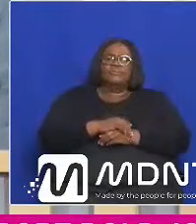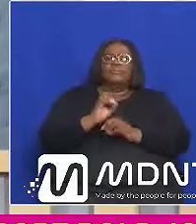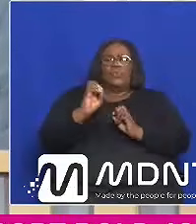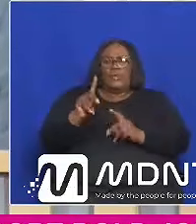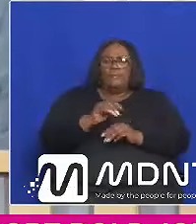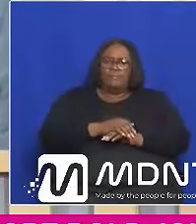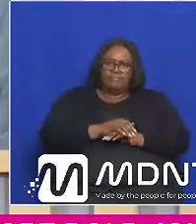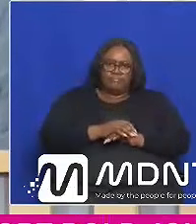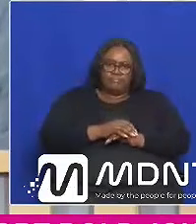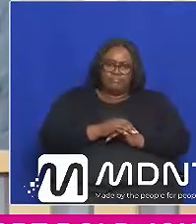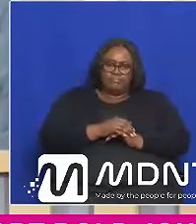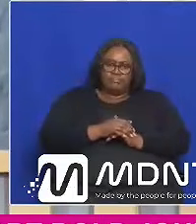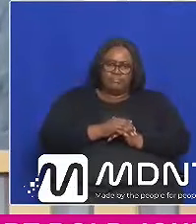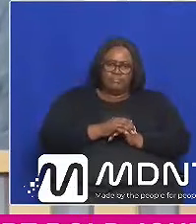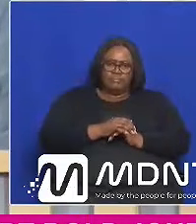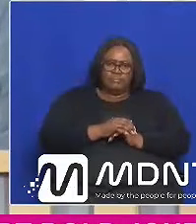And